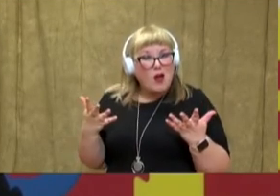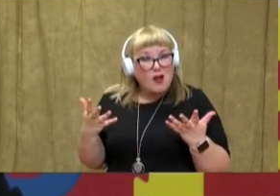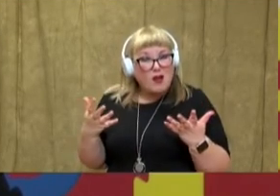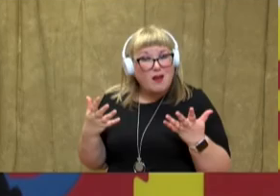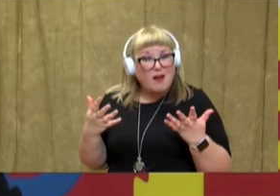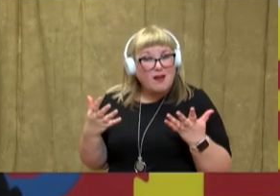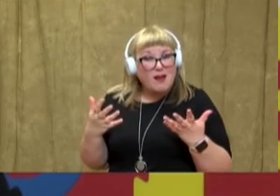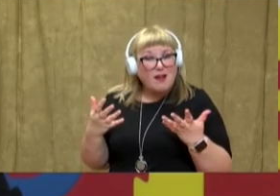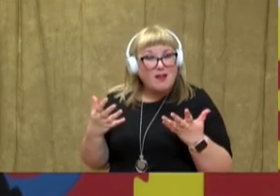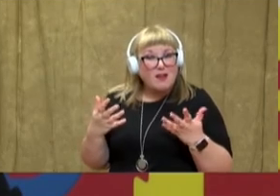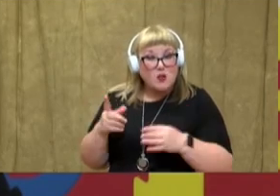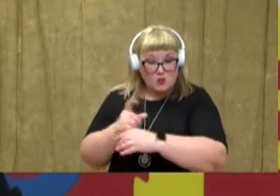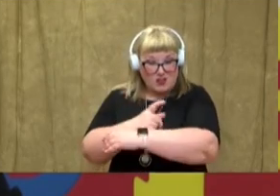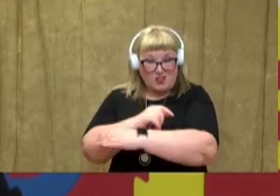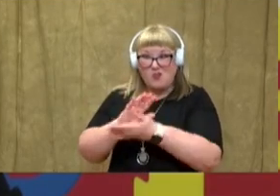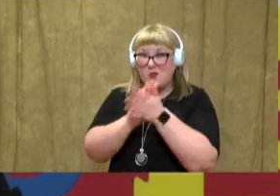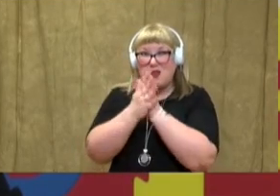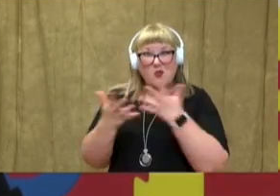and girls?